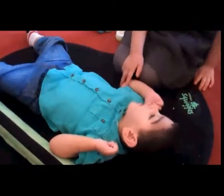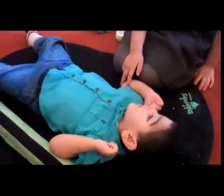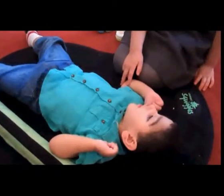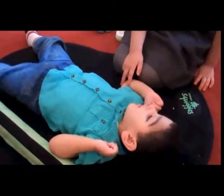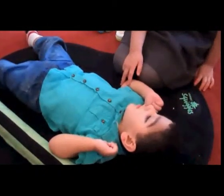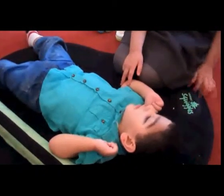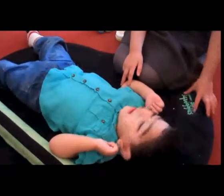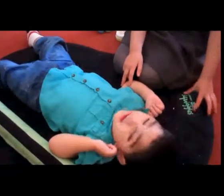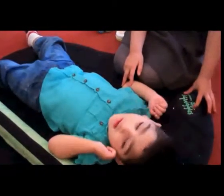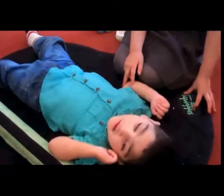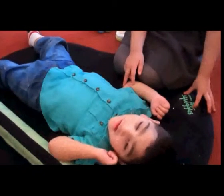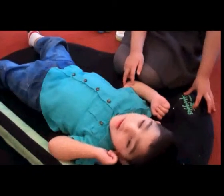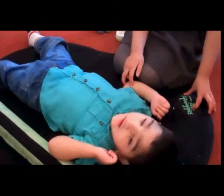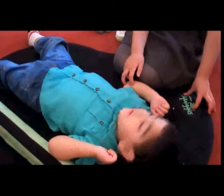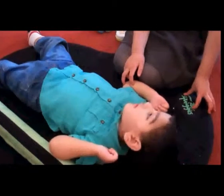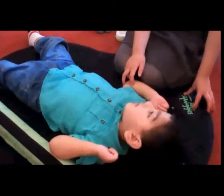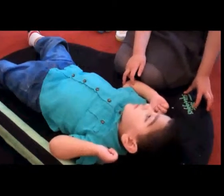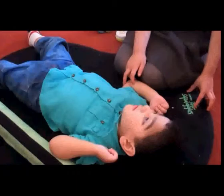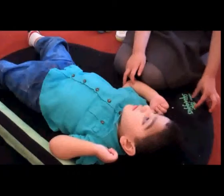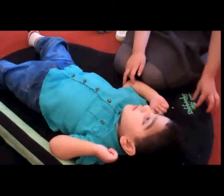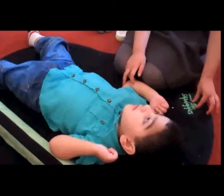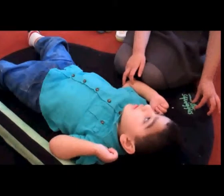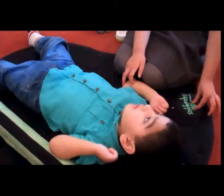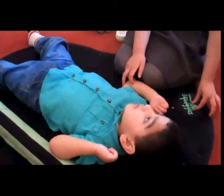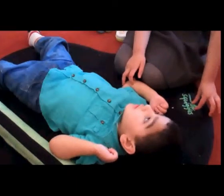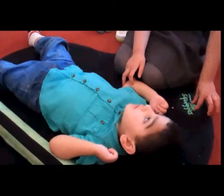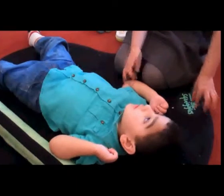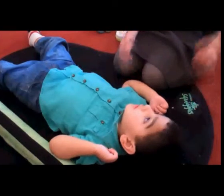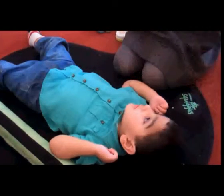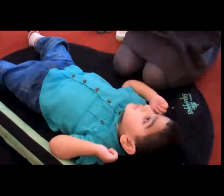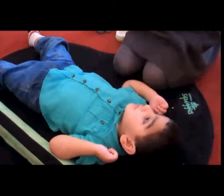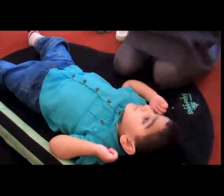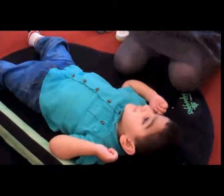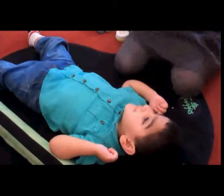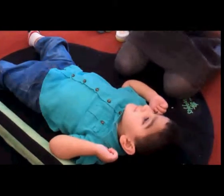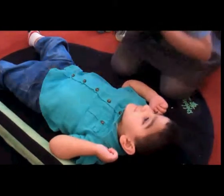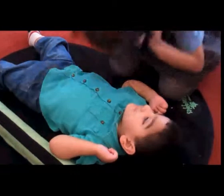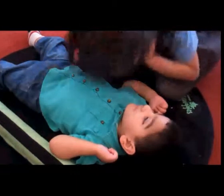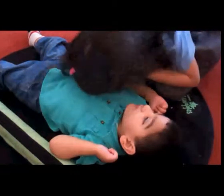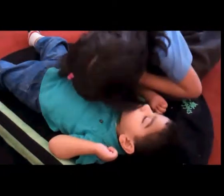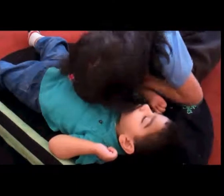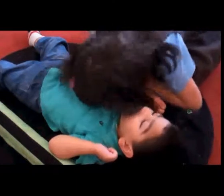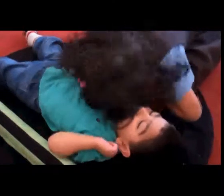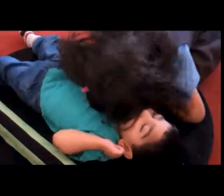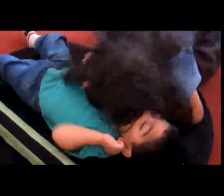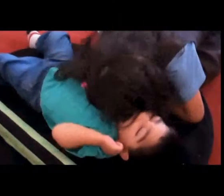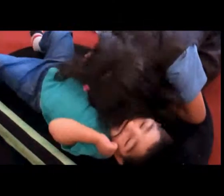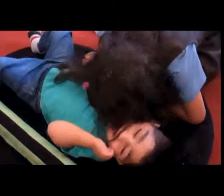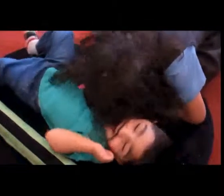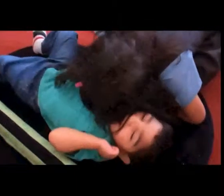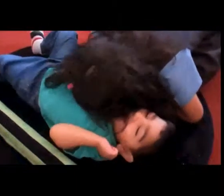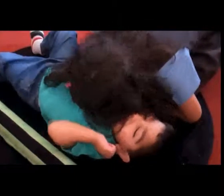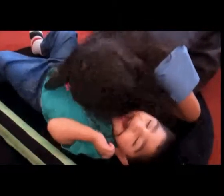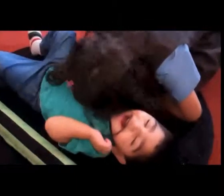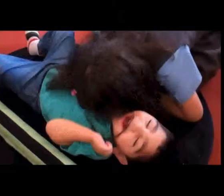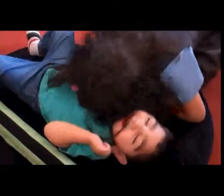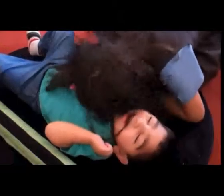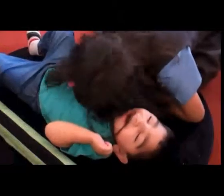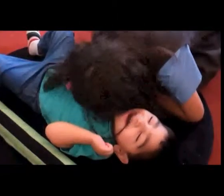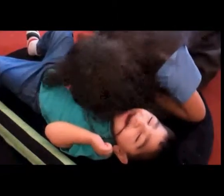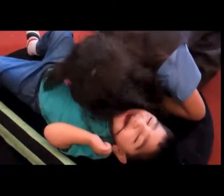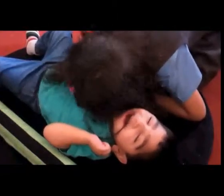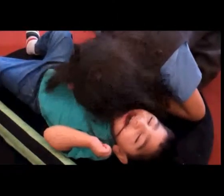spout. Yay, well done. Most children enjoy close physical contact. Then she tickles him